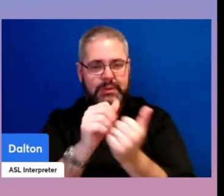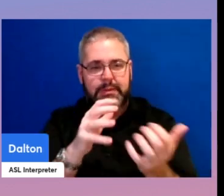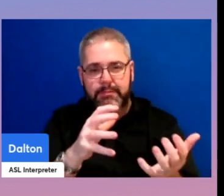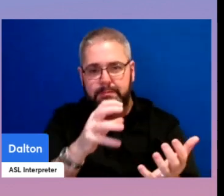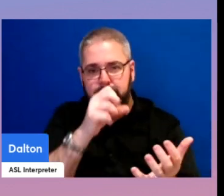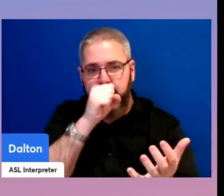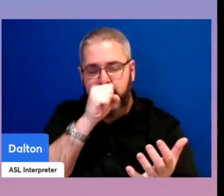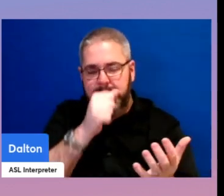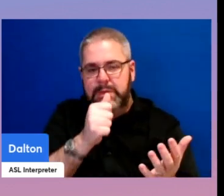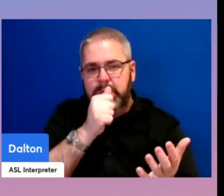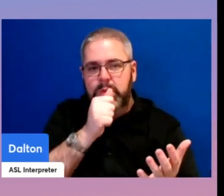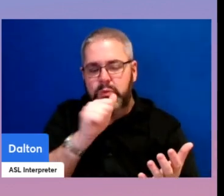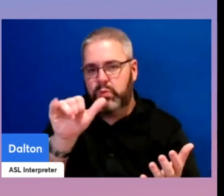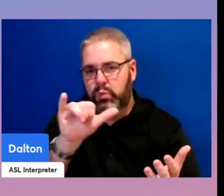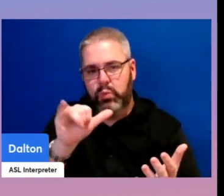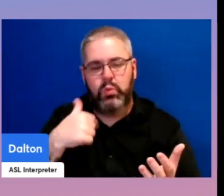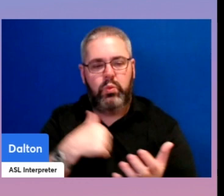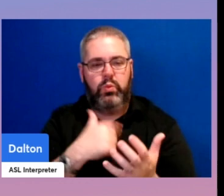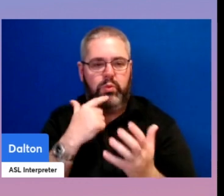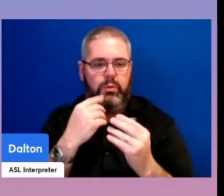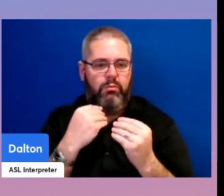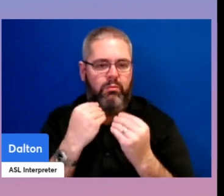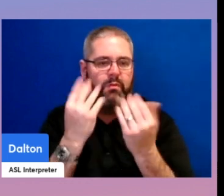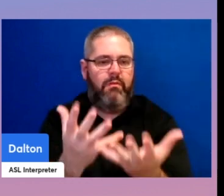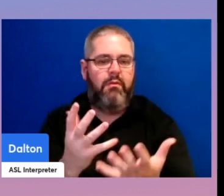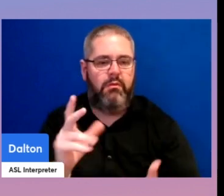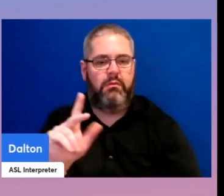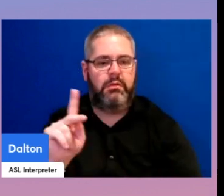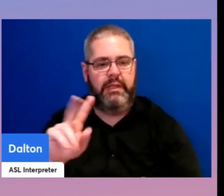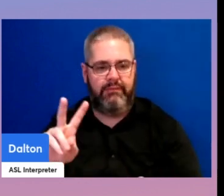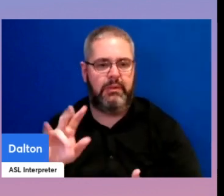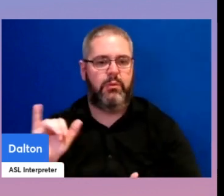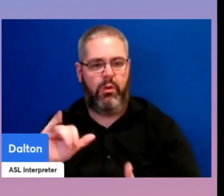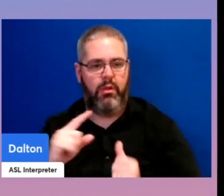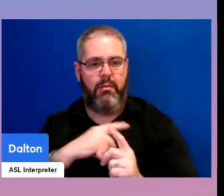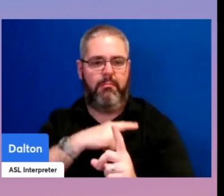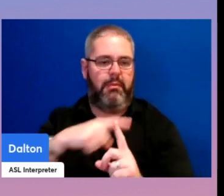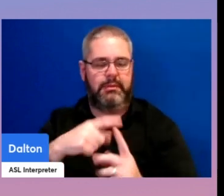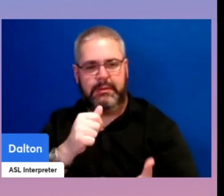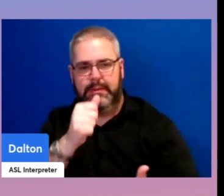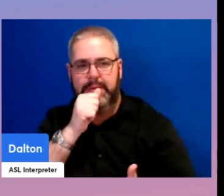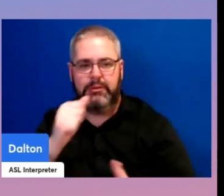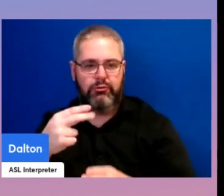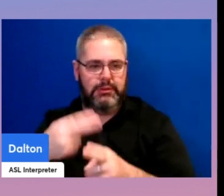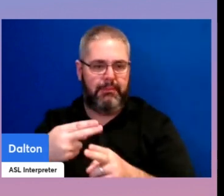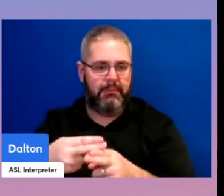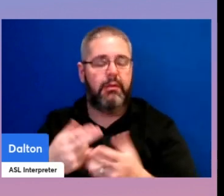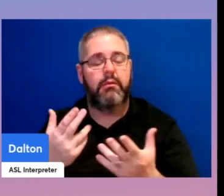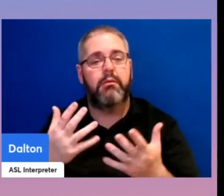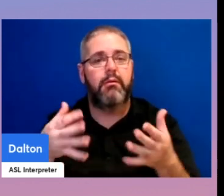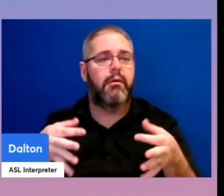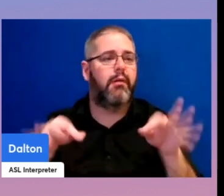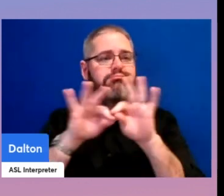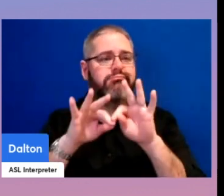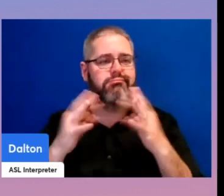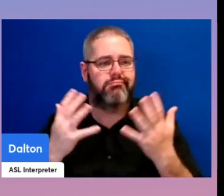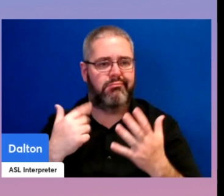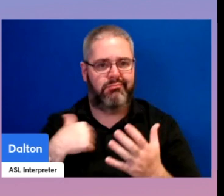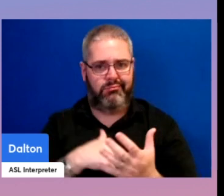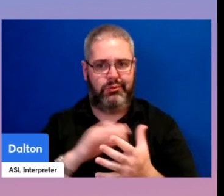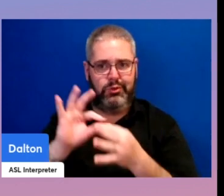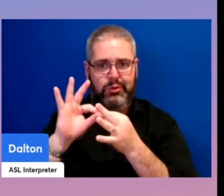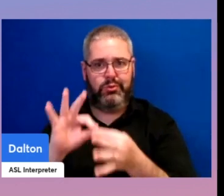we have to provide the KV mount path and the secret name. So association is granular, which means